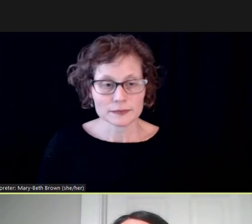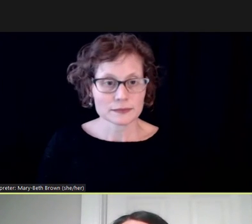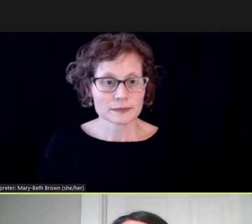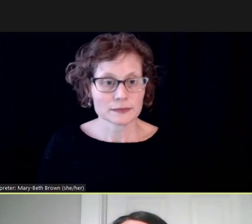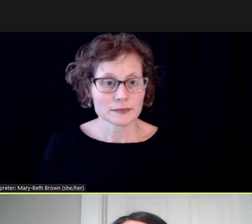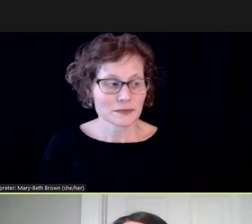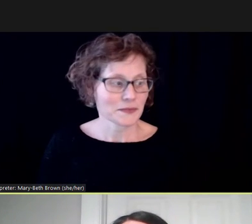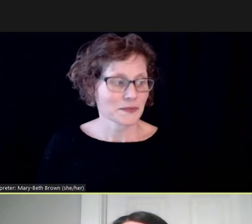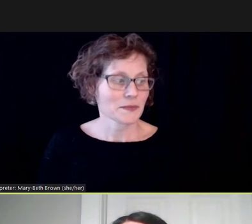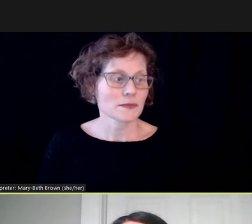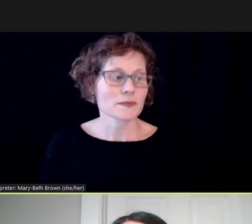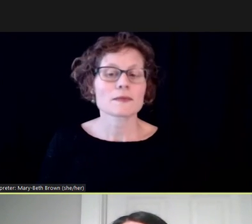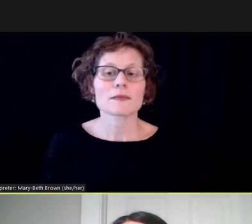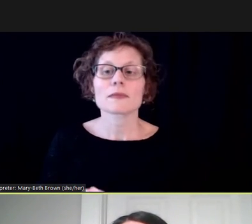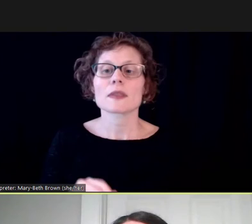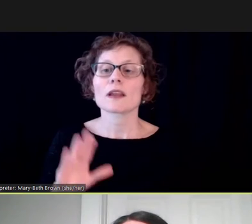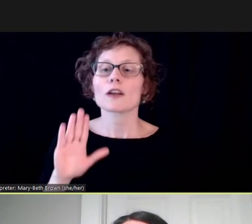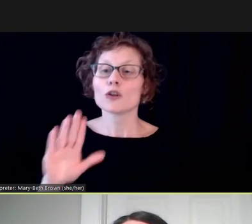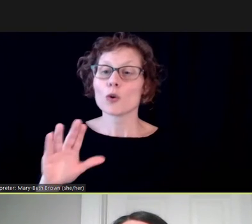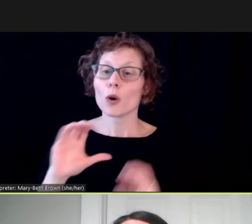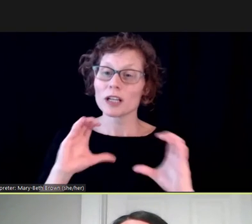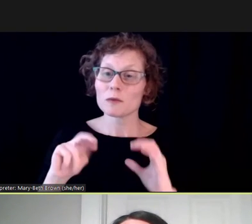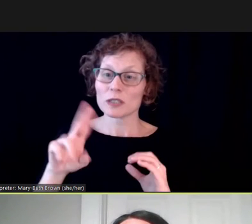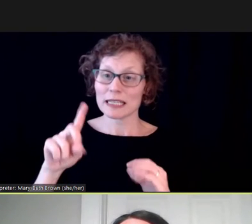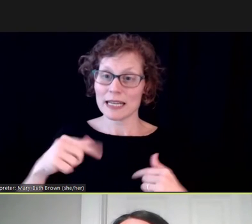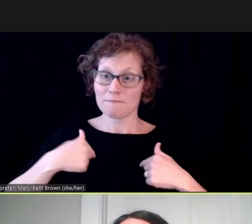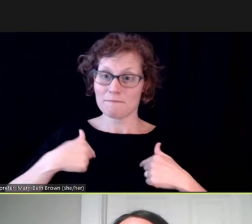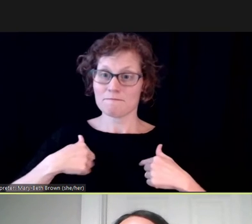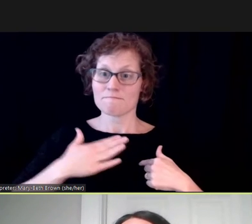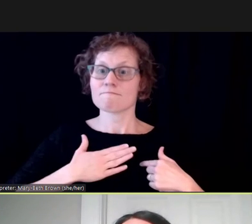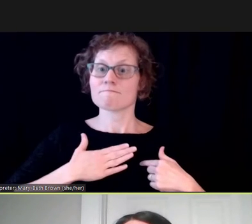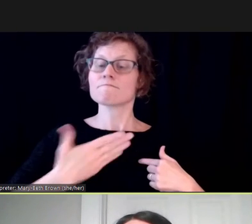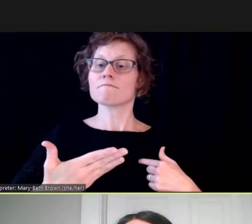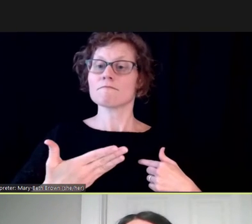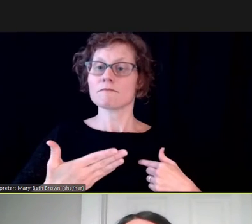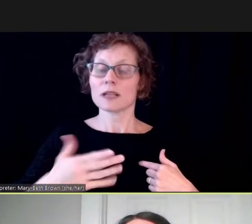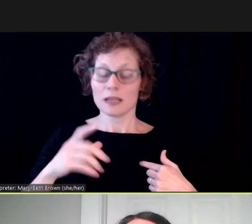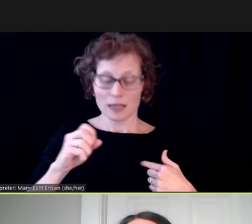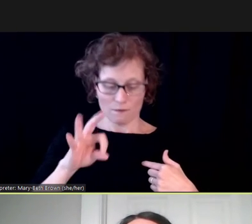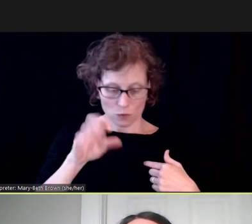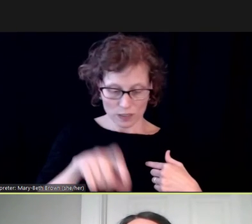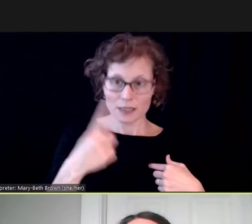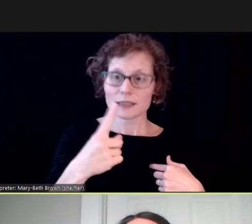You want to take ownership of your communication needs. If you need something, say something.